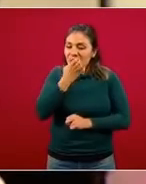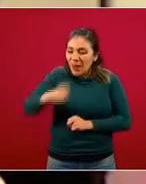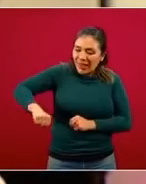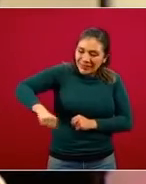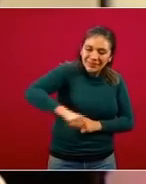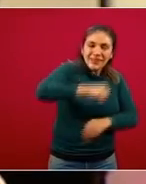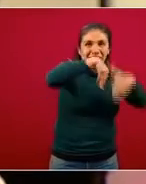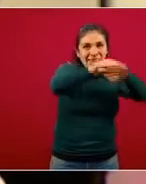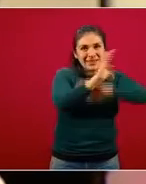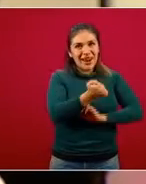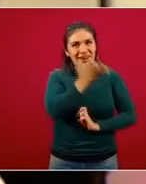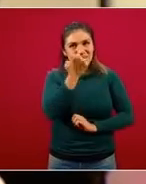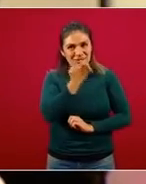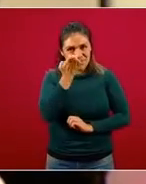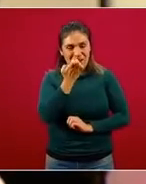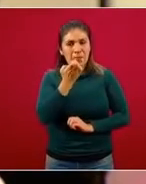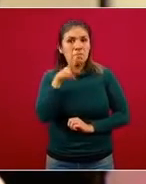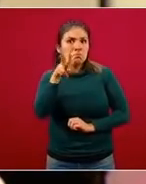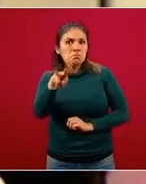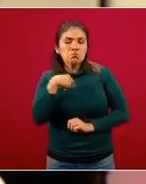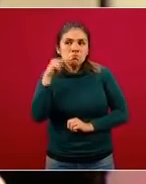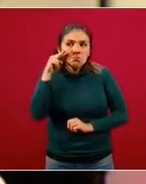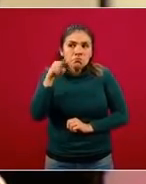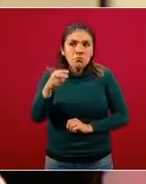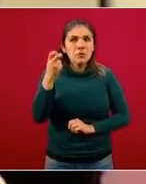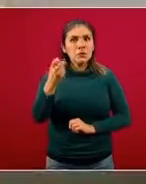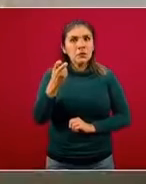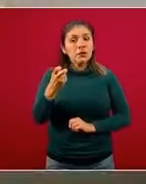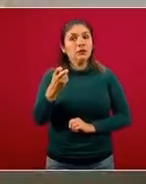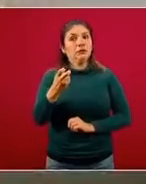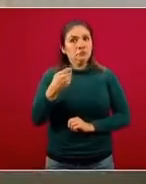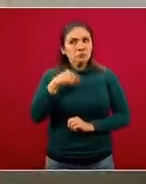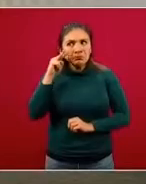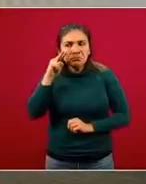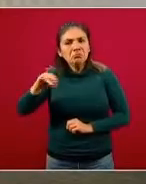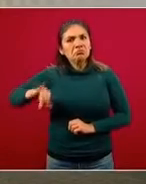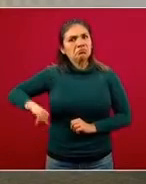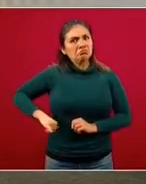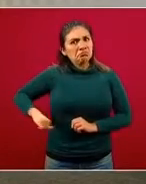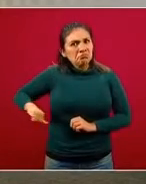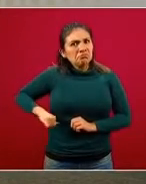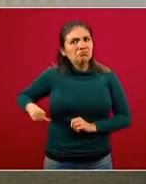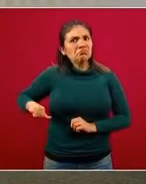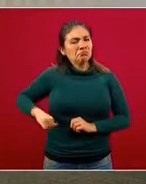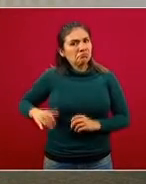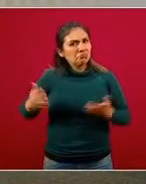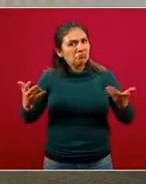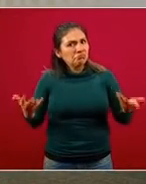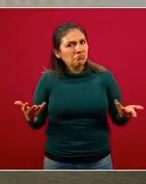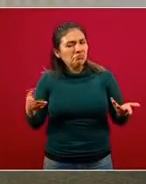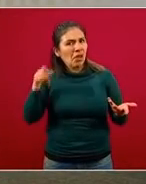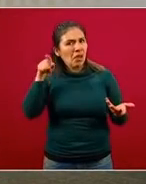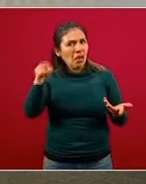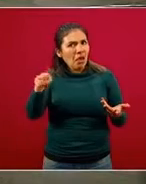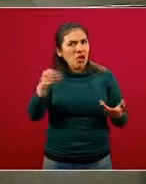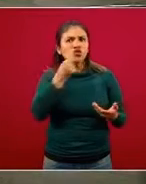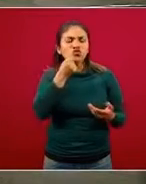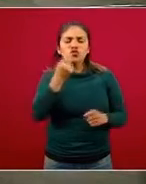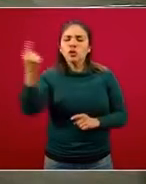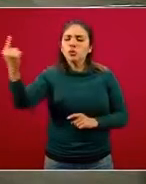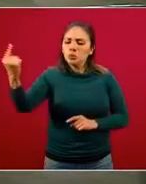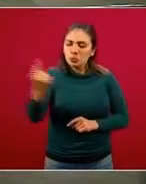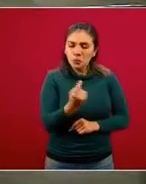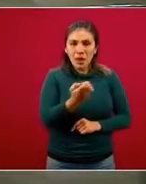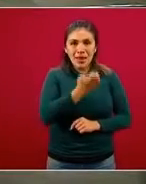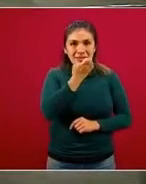how they Y are pues la verdad a mí receiving sí se me hizo un poquito children interesante back to school. cómo And, I thought it llega was el interesting niño a